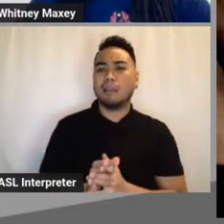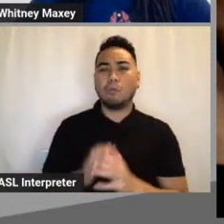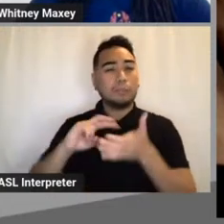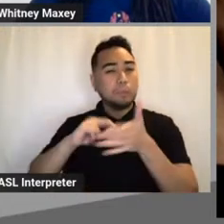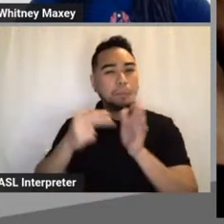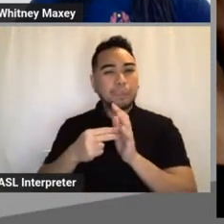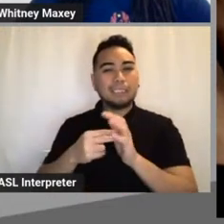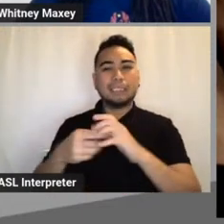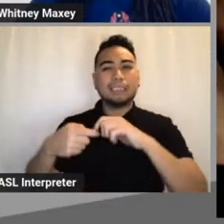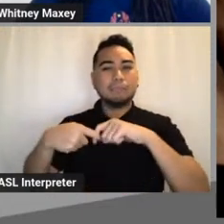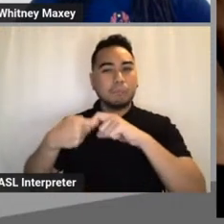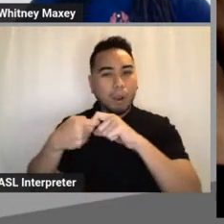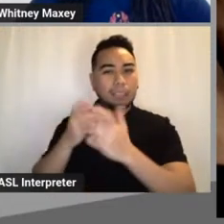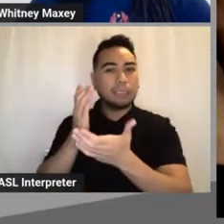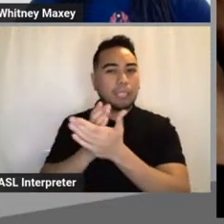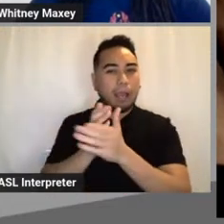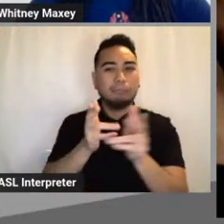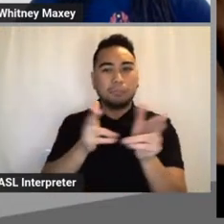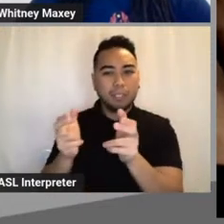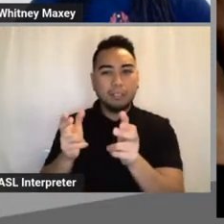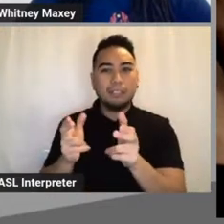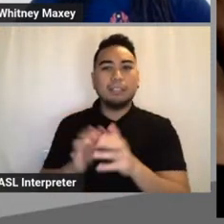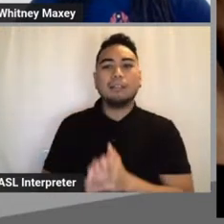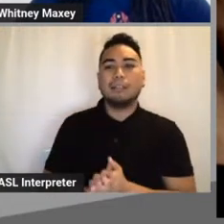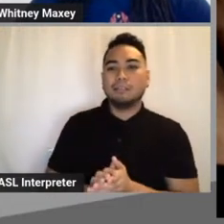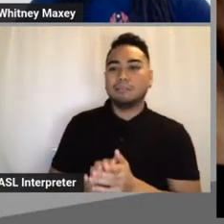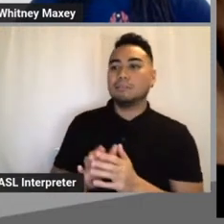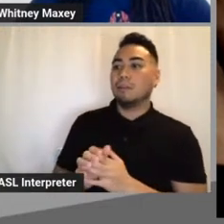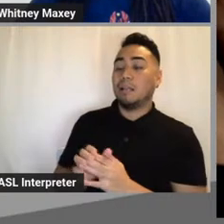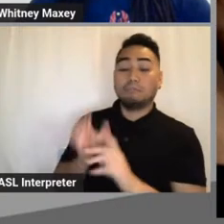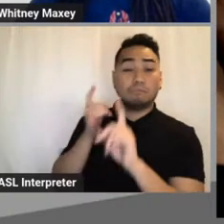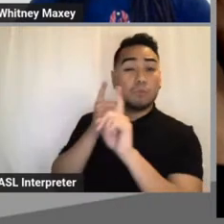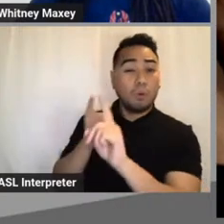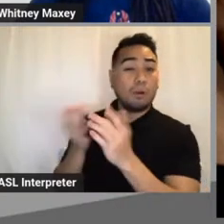rights to throw down hard to beat MAGA forces in November.